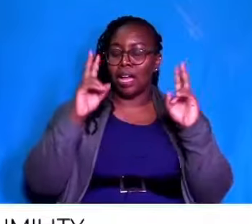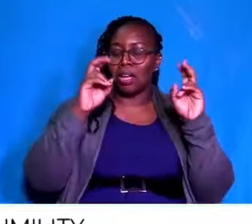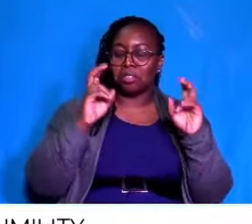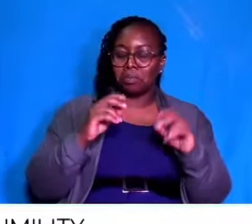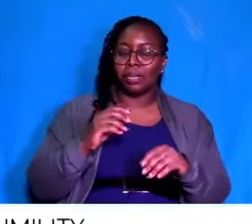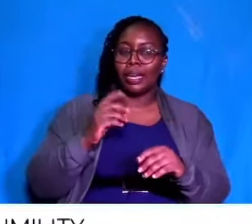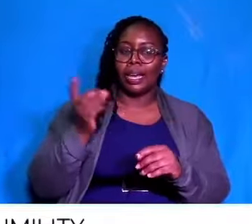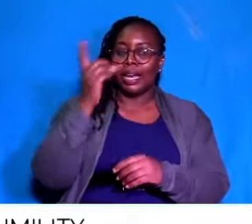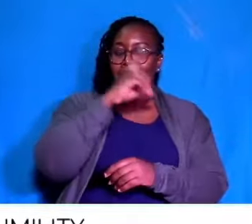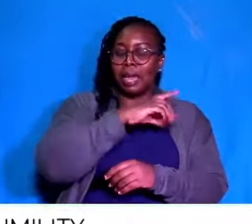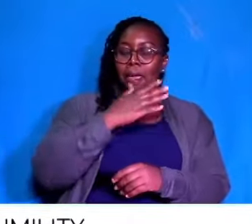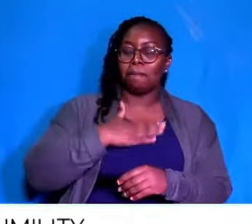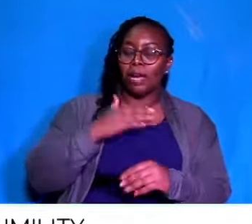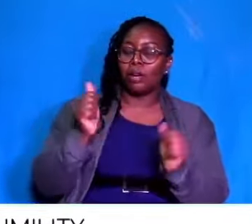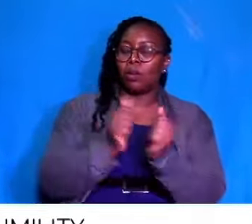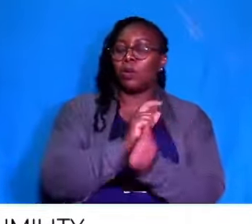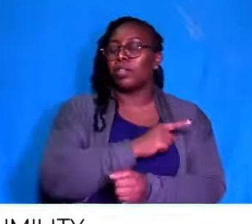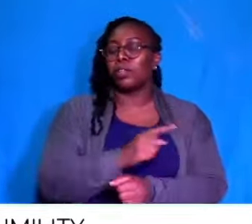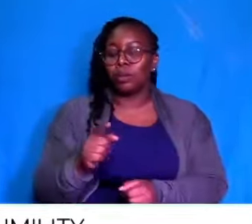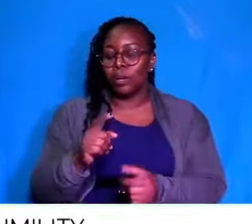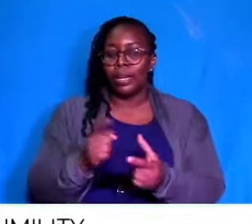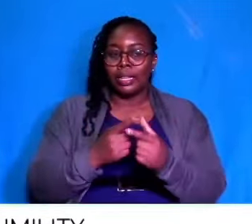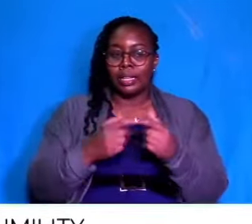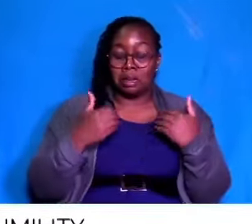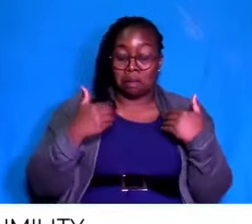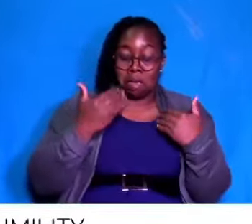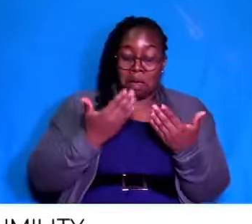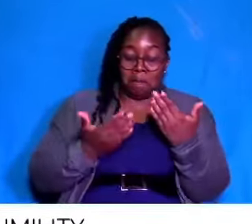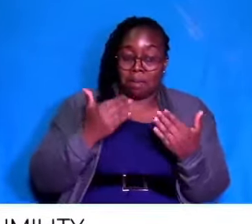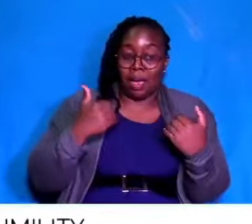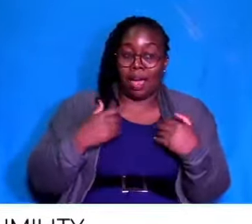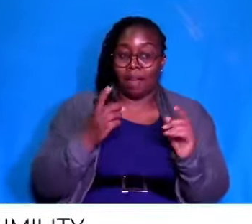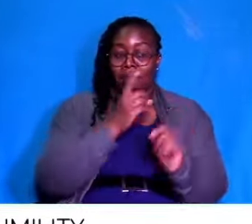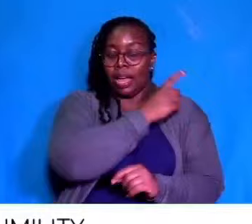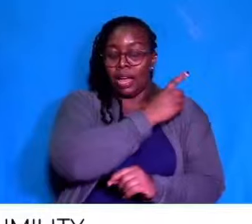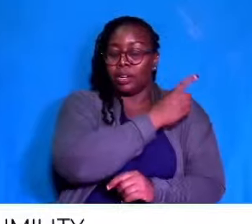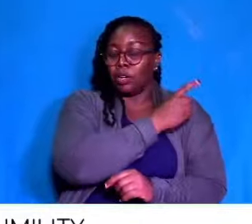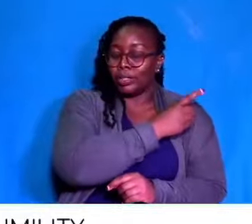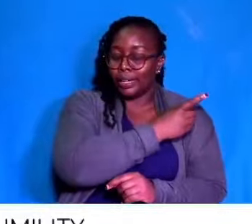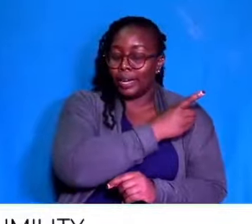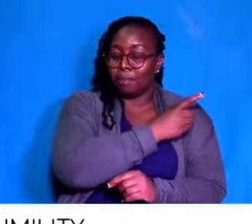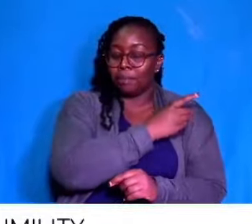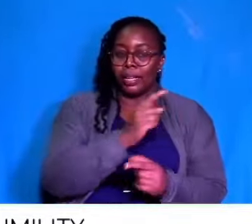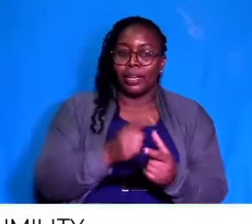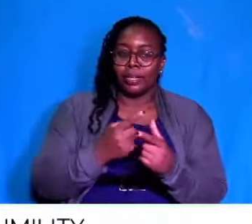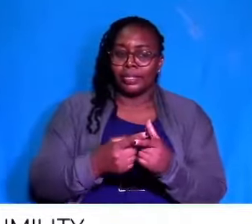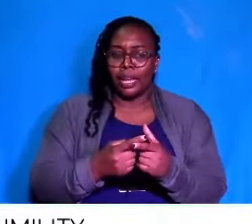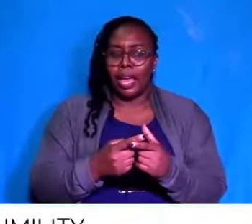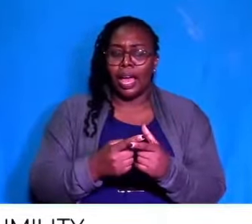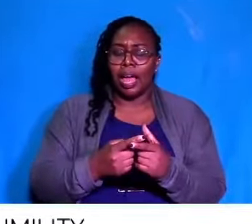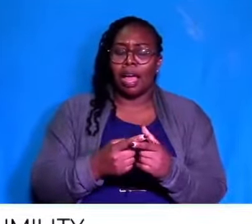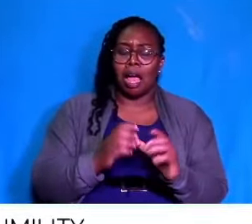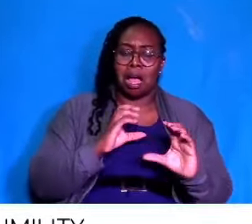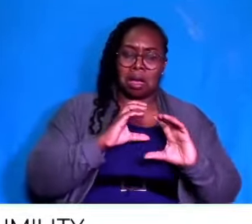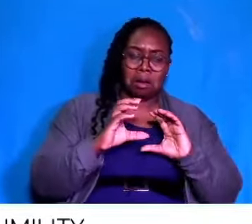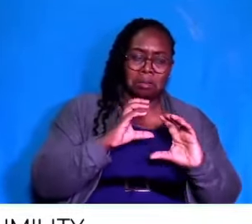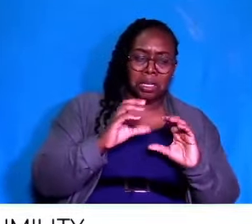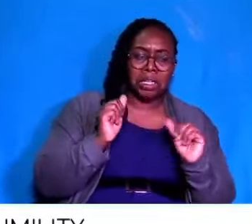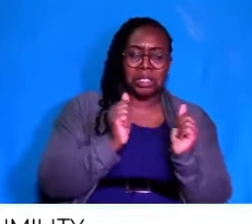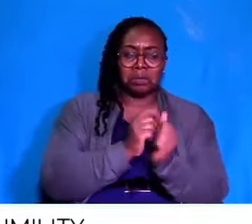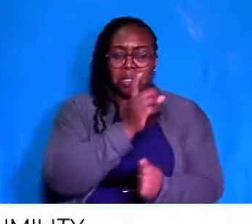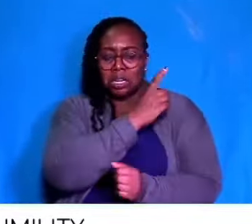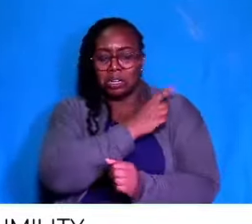a doctor's day look like, a famous doctor, or My Day With You, and they'll talk to an engineer. Imagine if you were looking at a show on My Day With